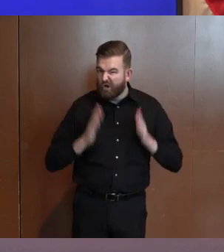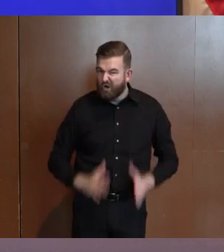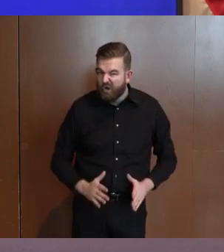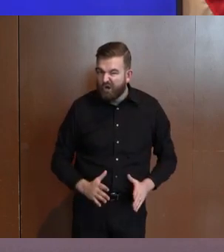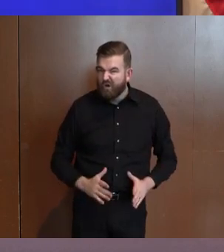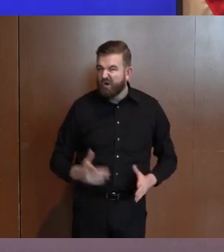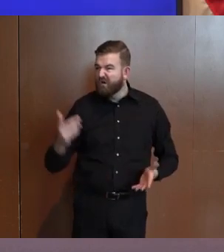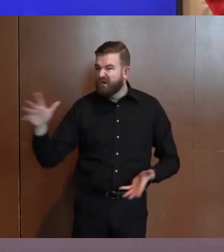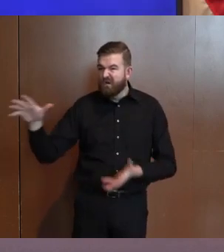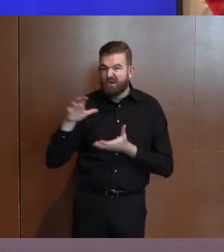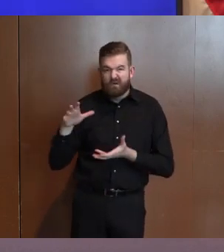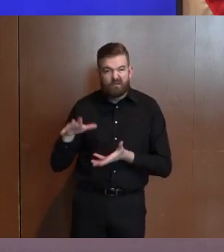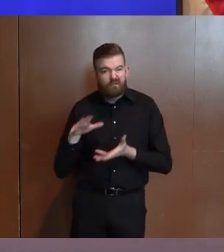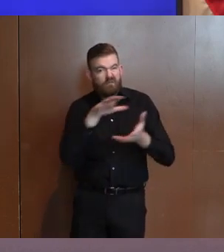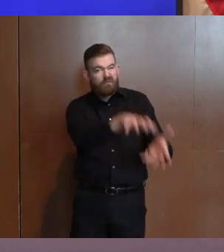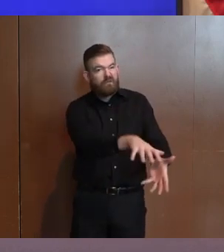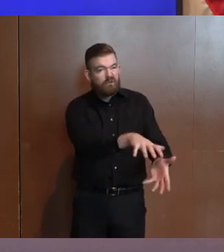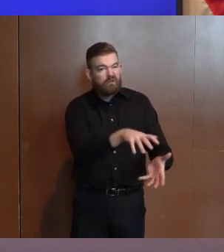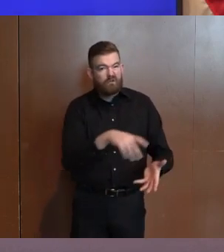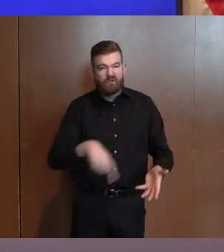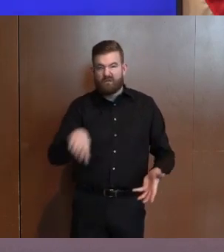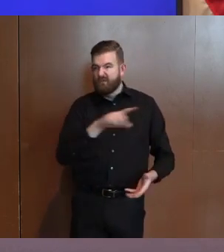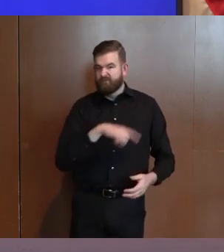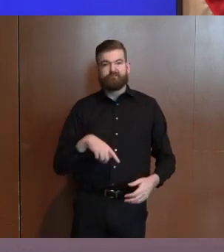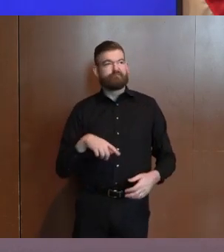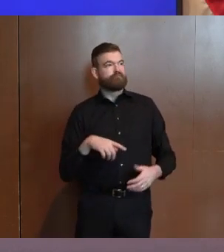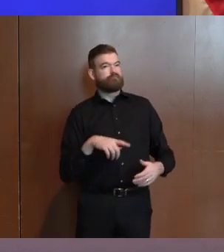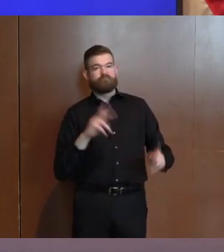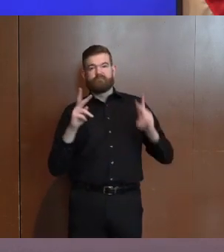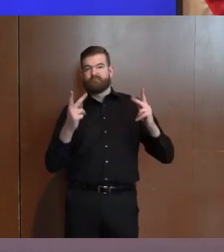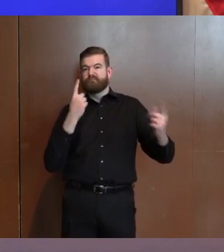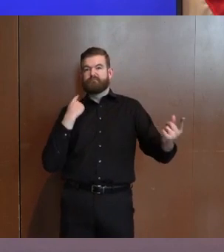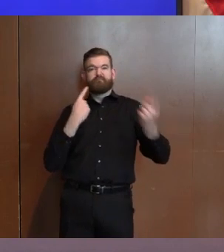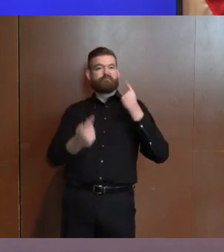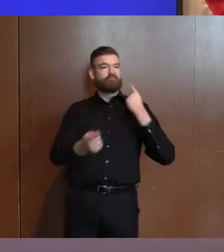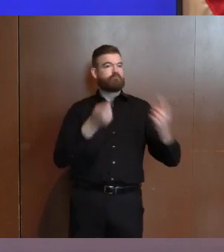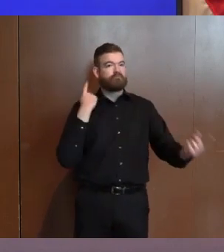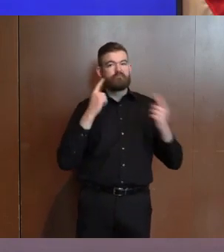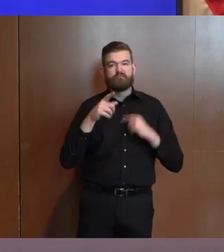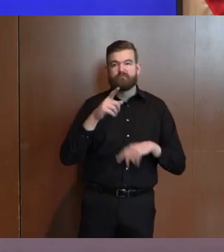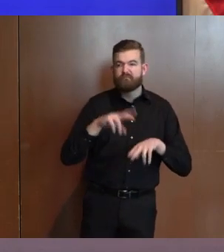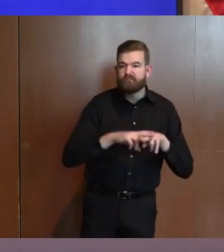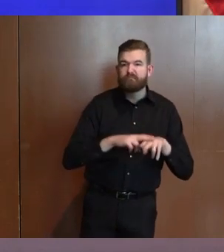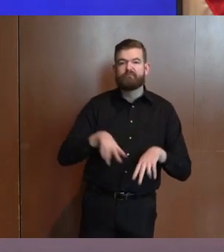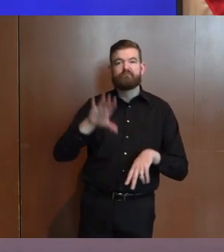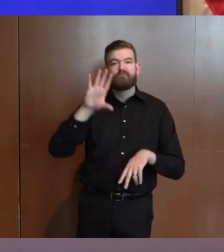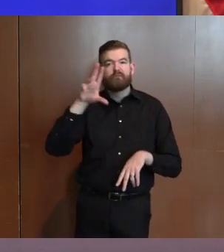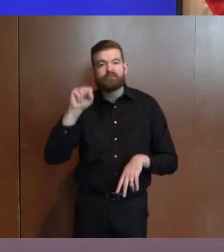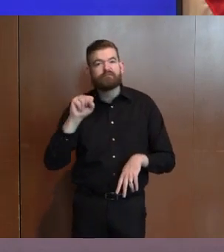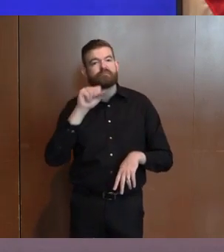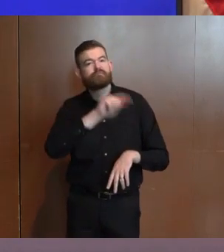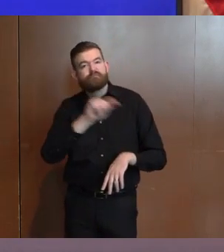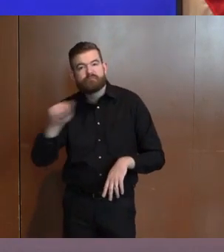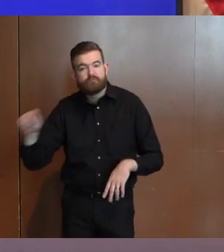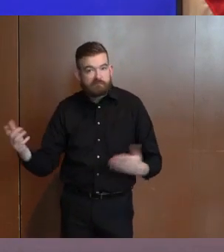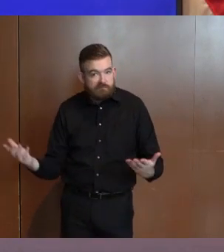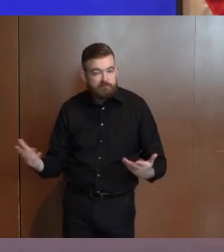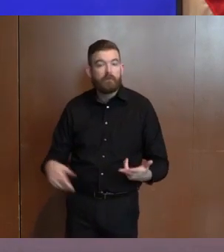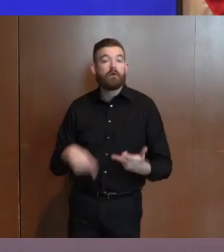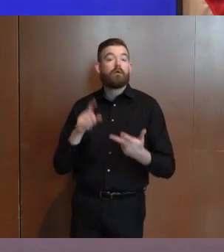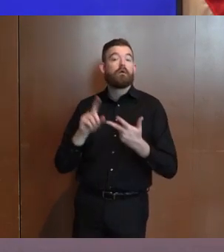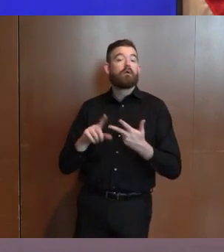that, agencies that deal with the public, but not necessarily healthcare? And can you talk a little bit about the peak. You say the surge is here in